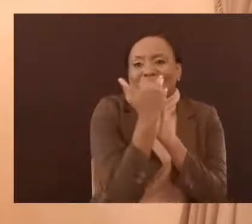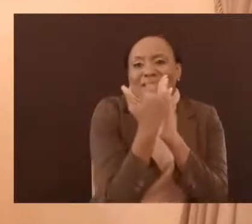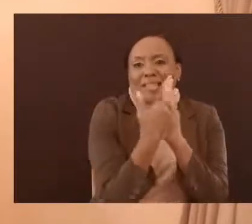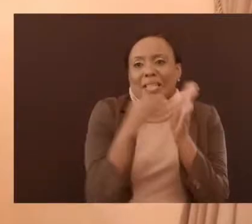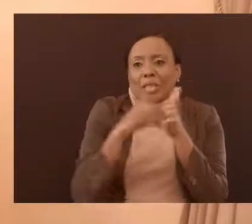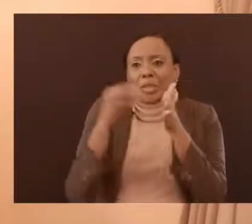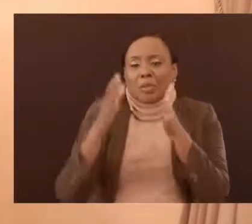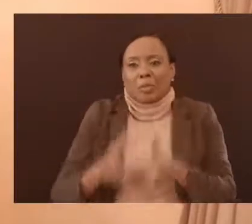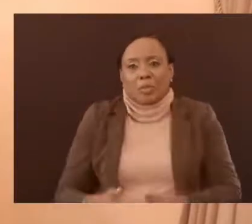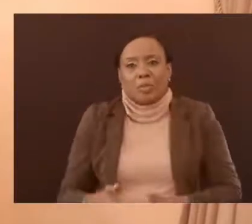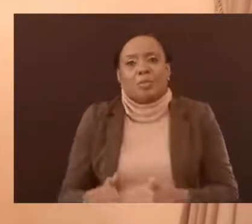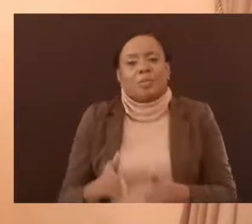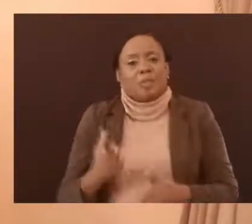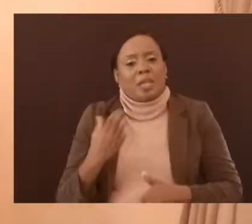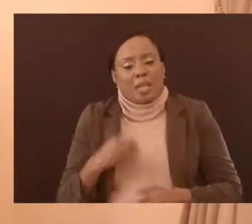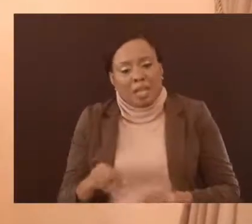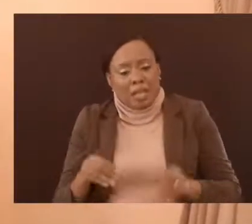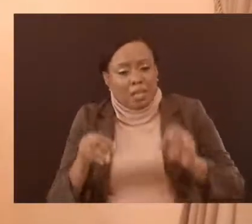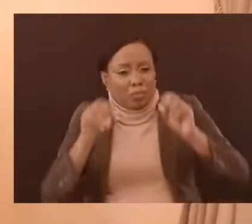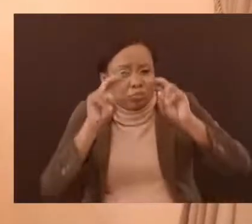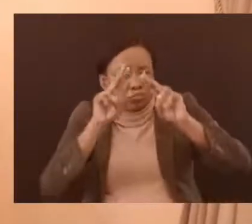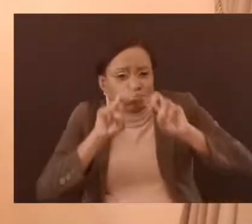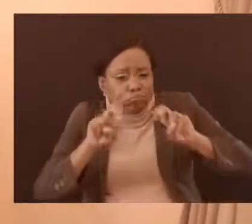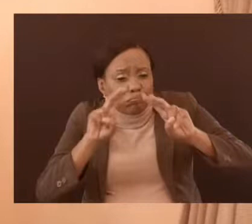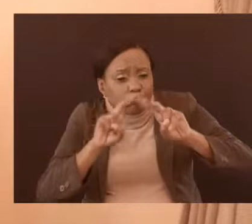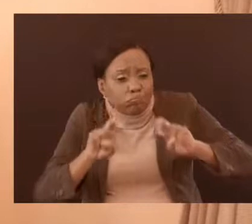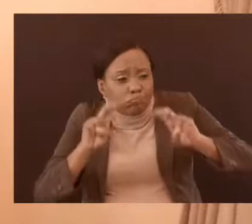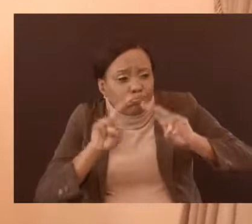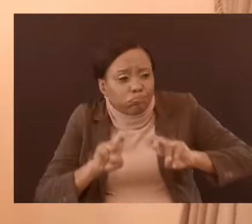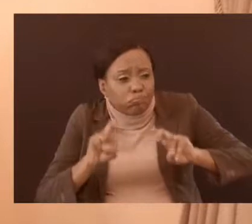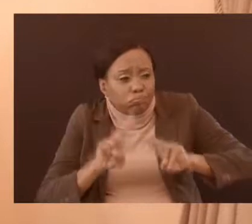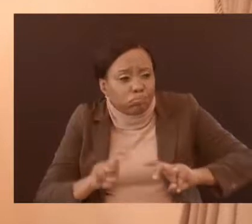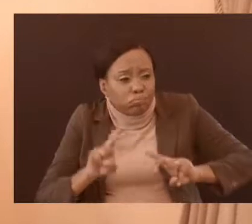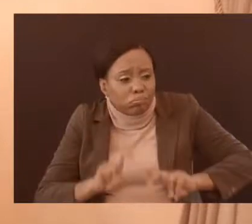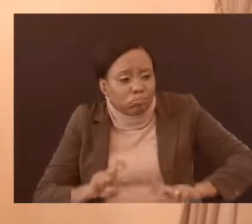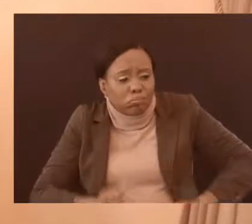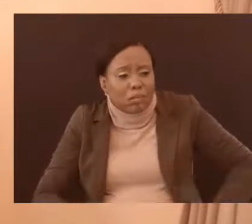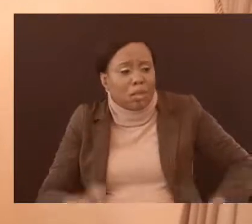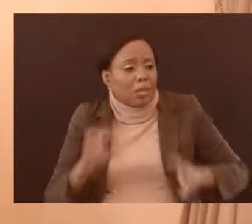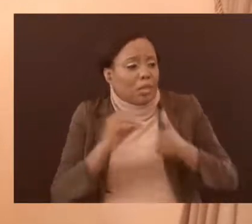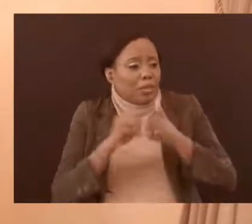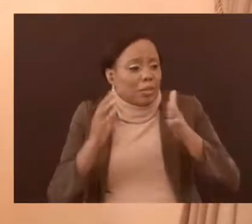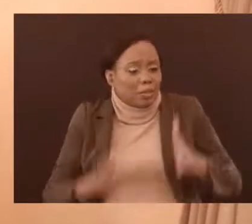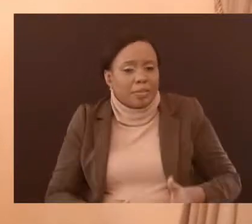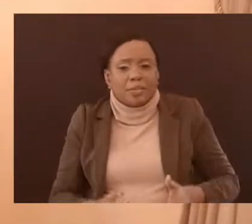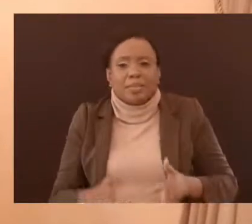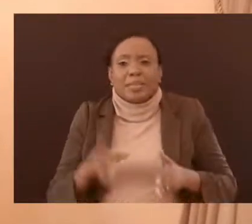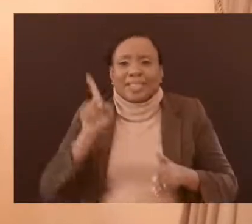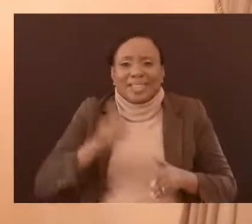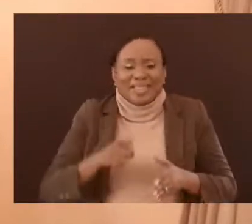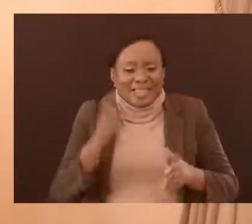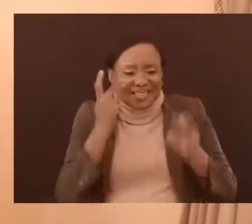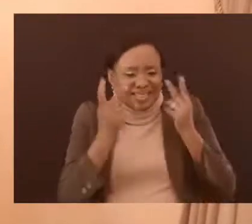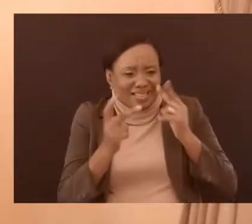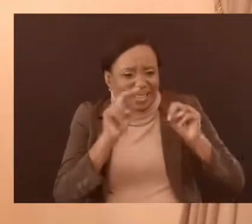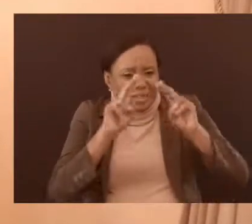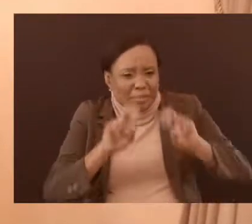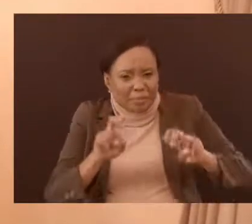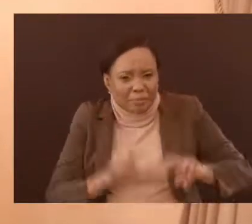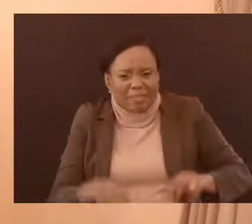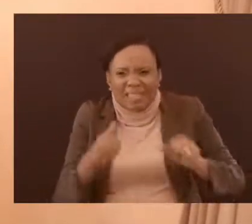been assigned to them in the coming days, that they need to look at both the item analysis, the